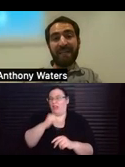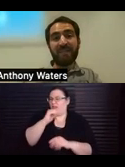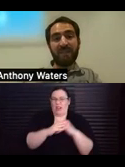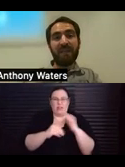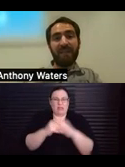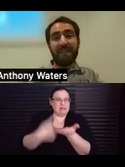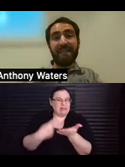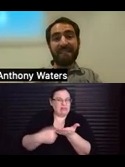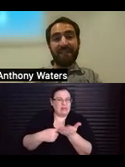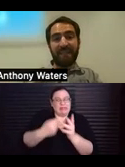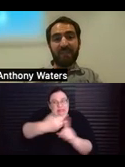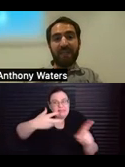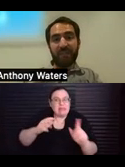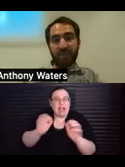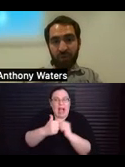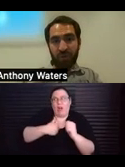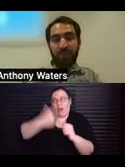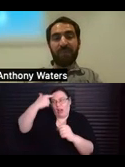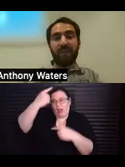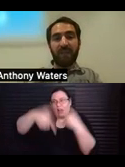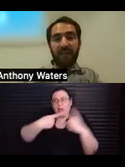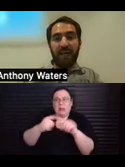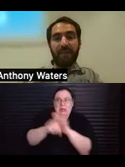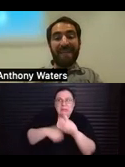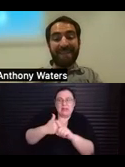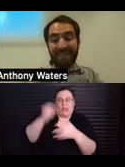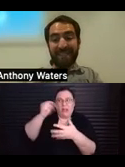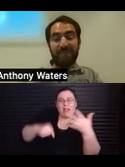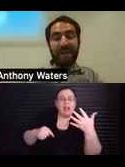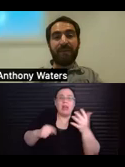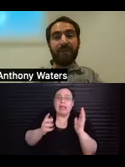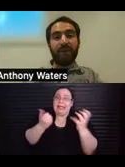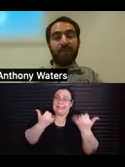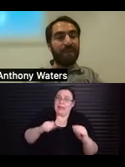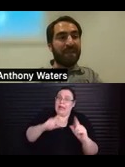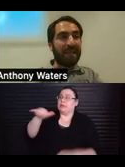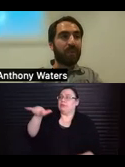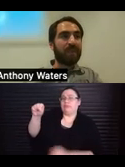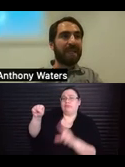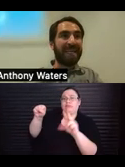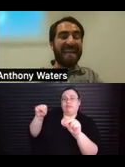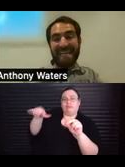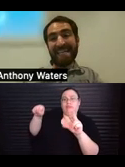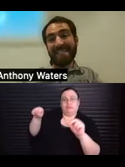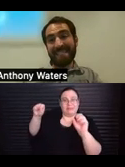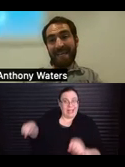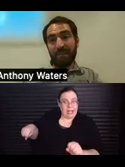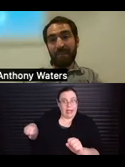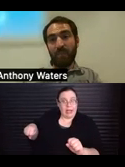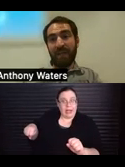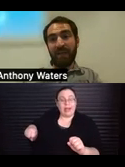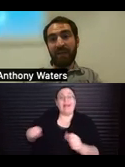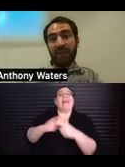suicidal ideation, they can still answer yes or no. And then it's a matter of being able to take a next